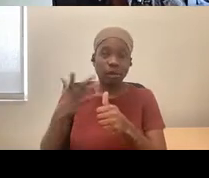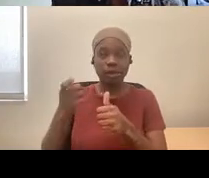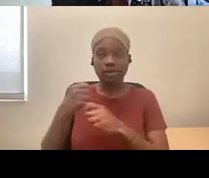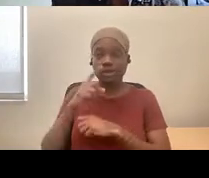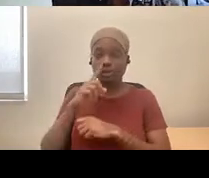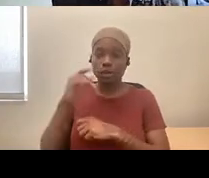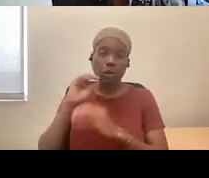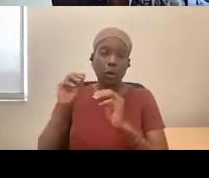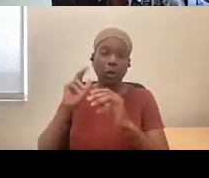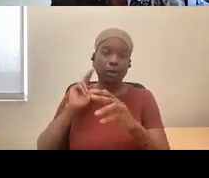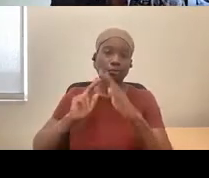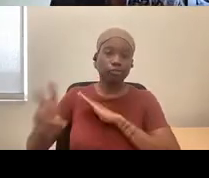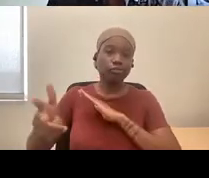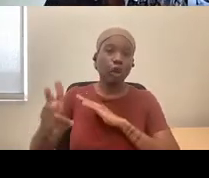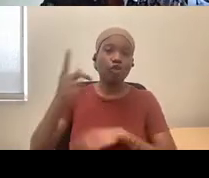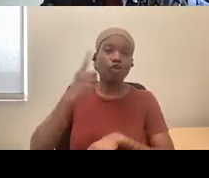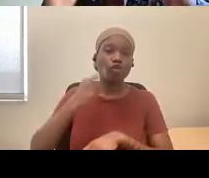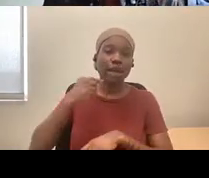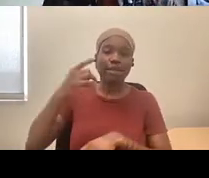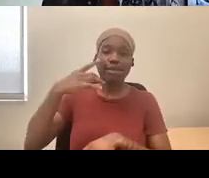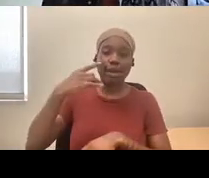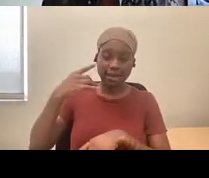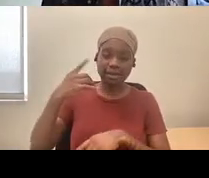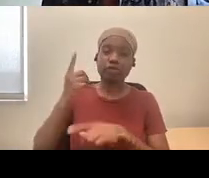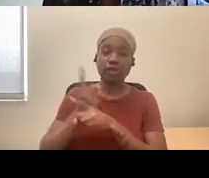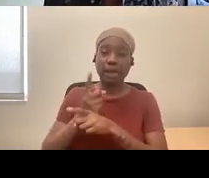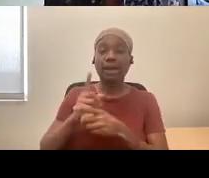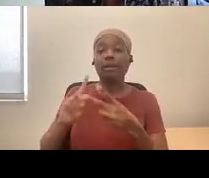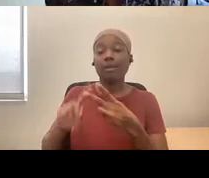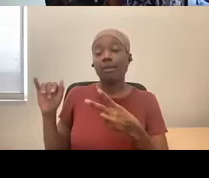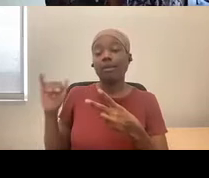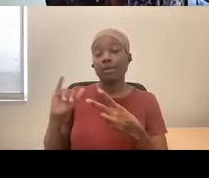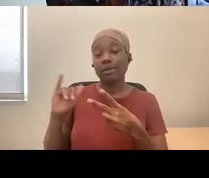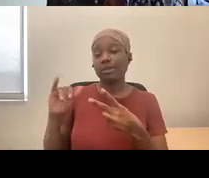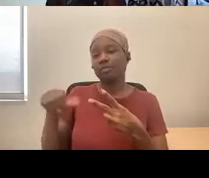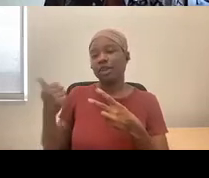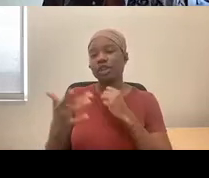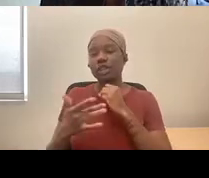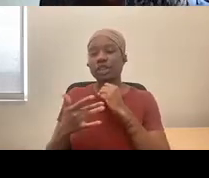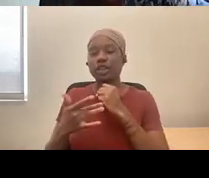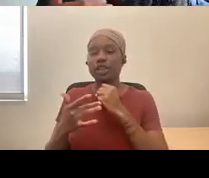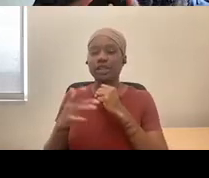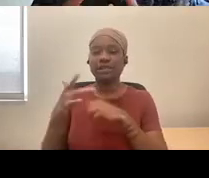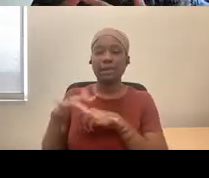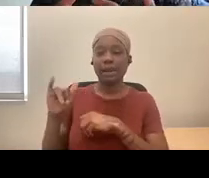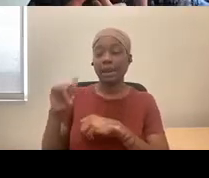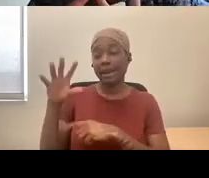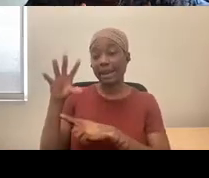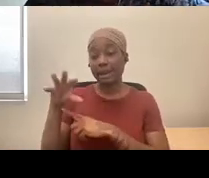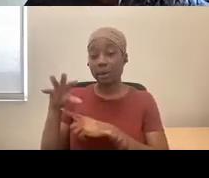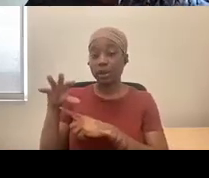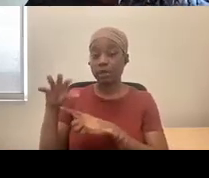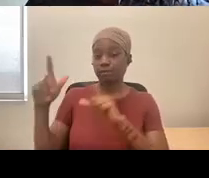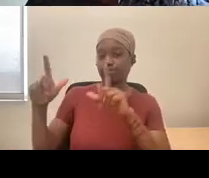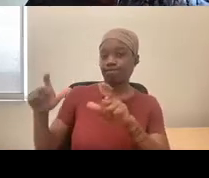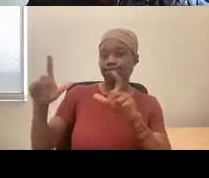through through red lights, but then they also maybe have some other technologies on them, like they might have a camera on it to also take a photo